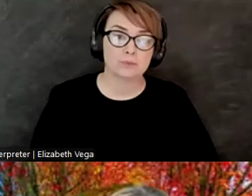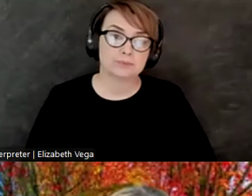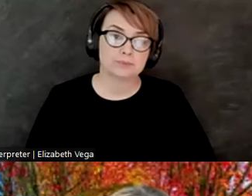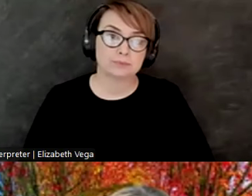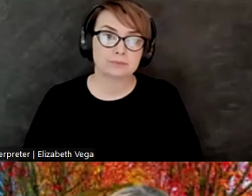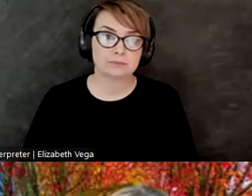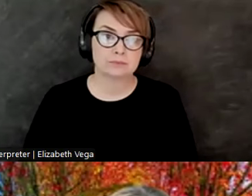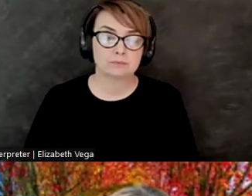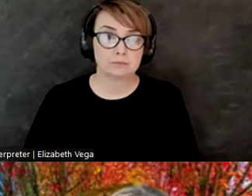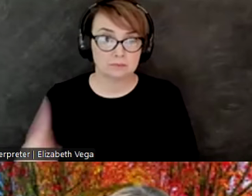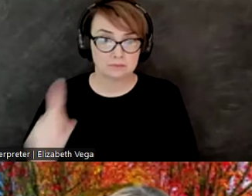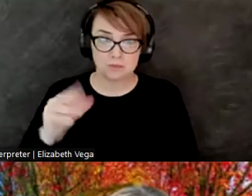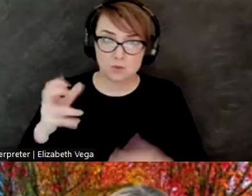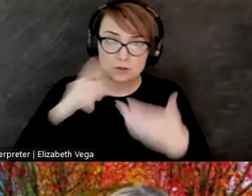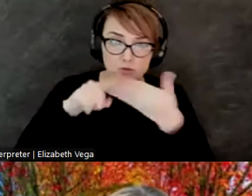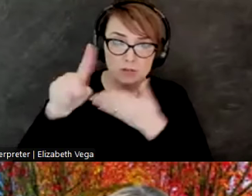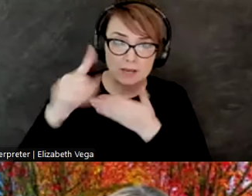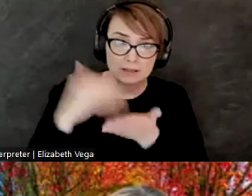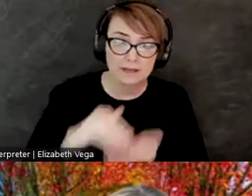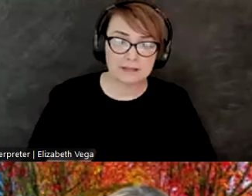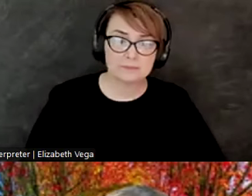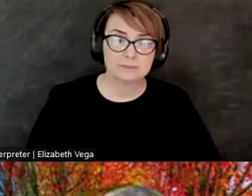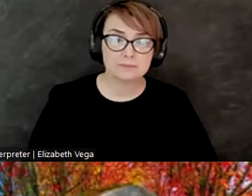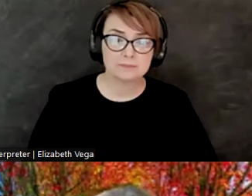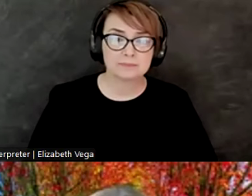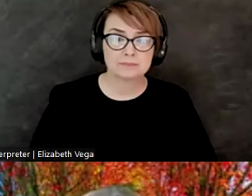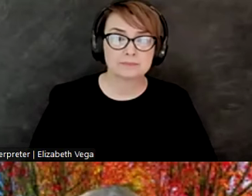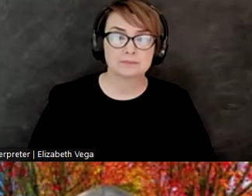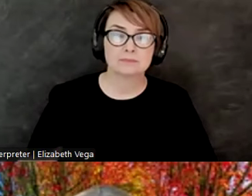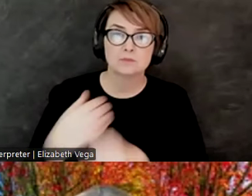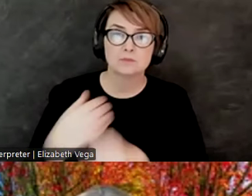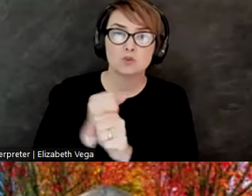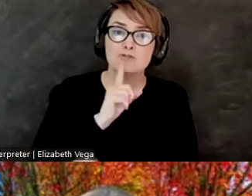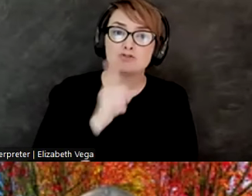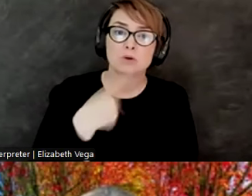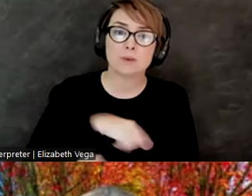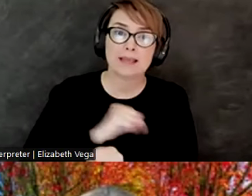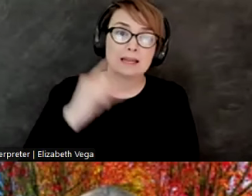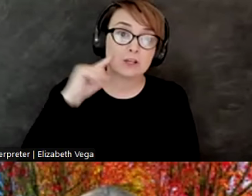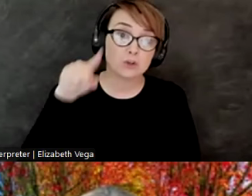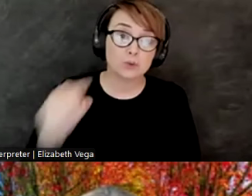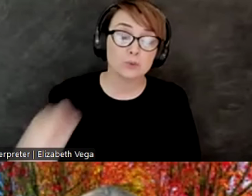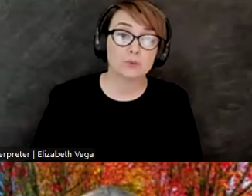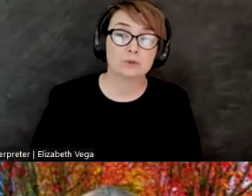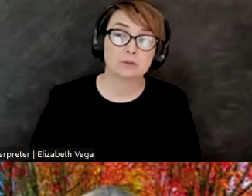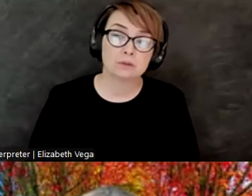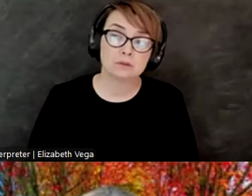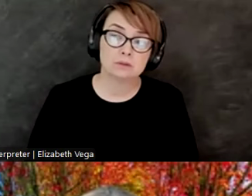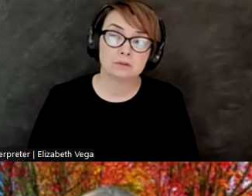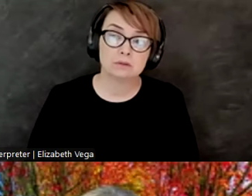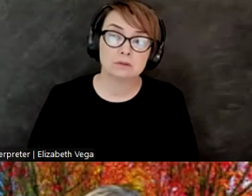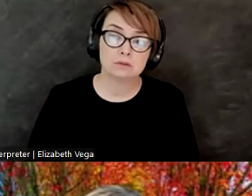Do you want to just check one more time to make sure we can hear you okay?